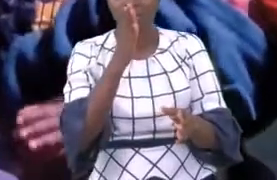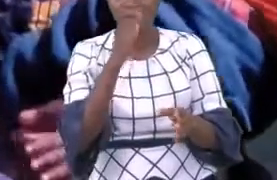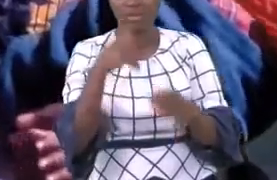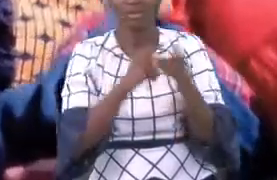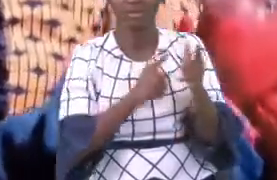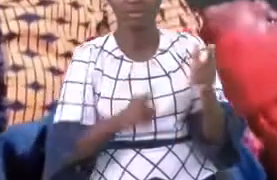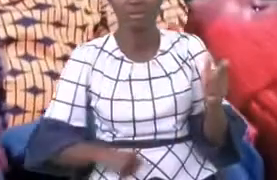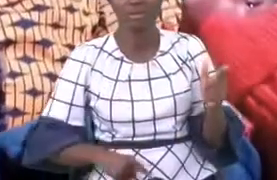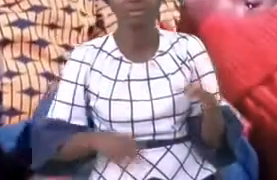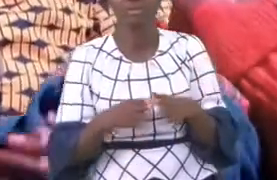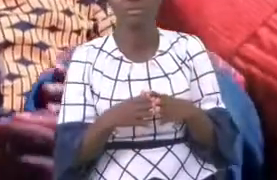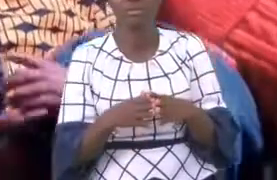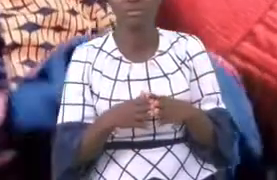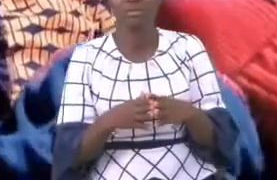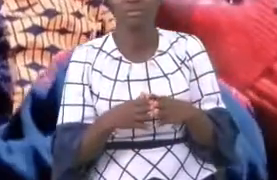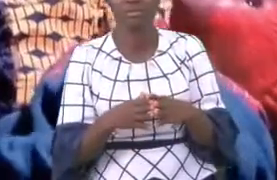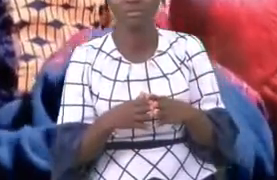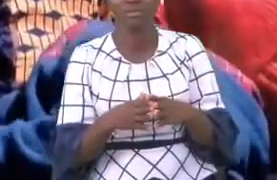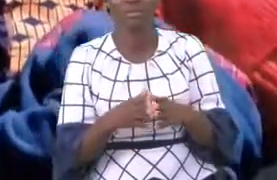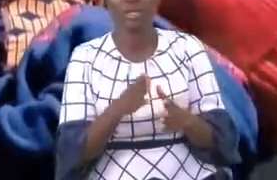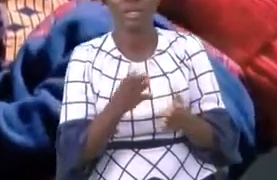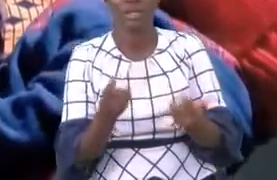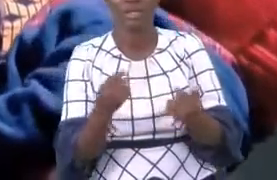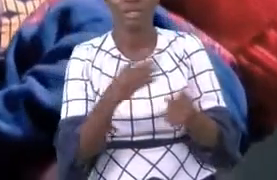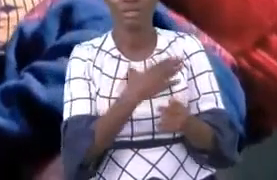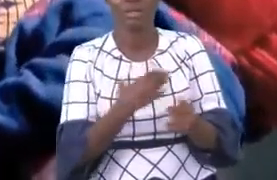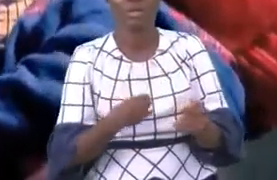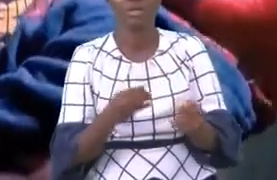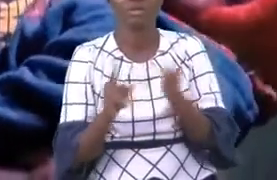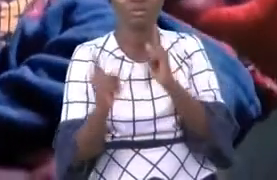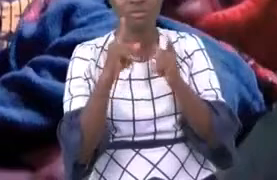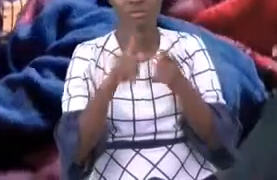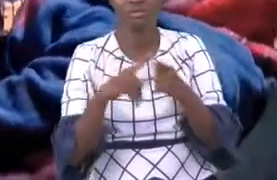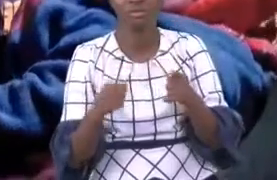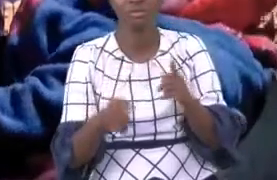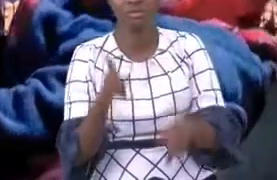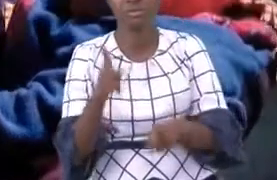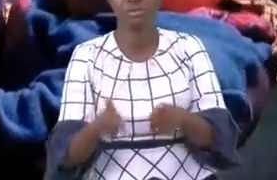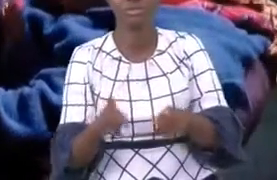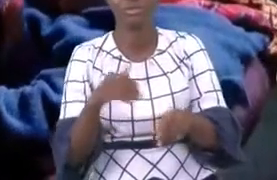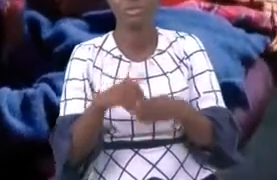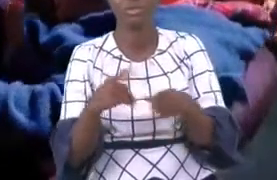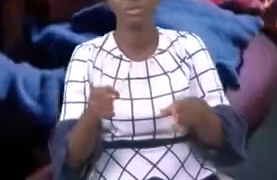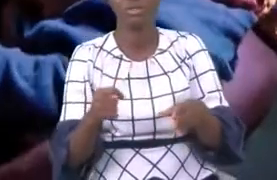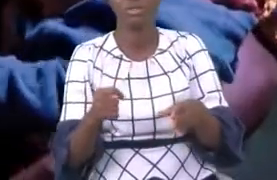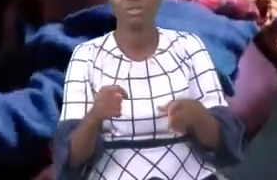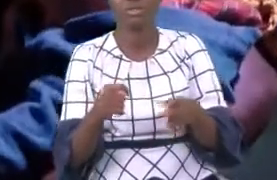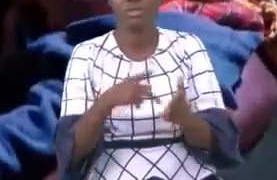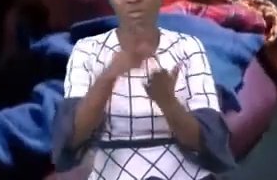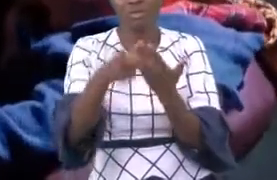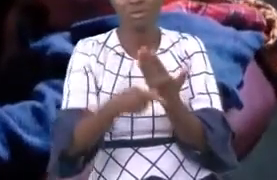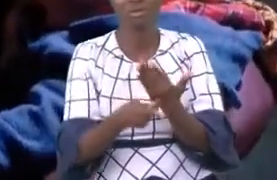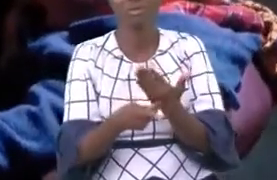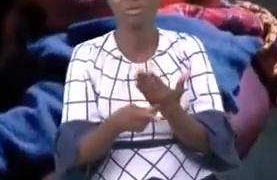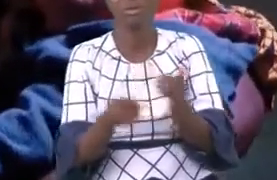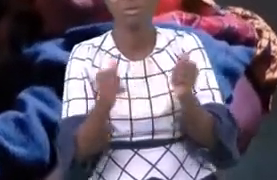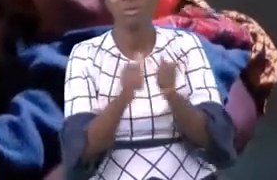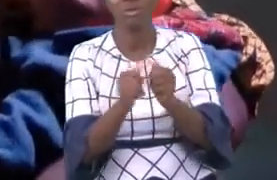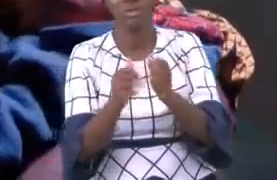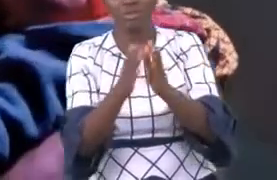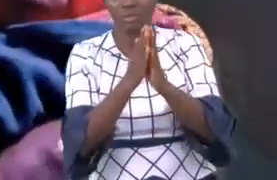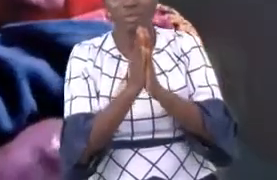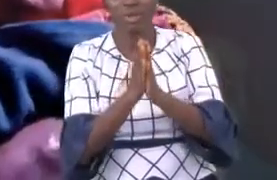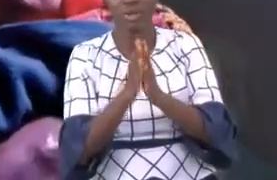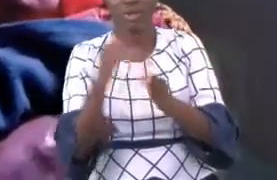She lifted up her prayer request and challenged us, "Have you written yours?"